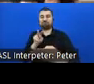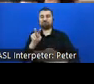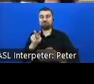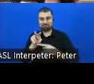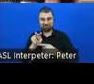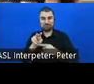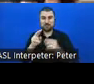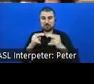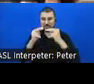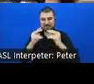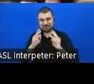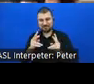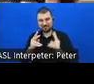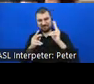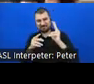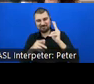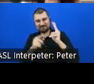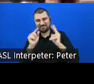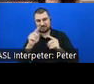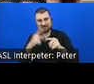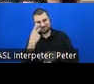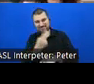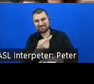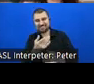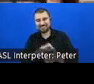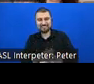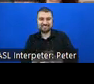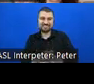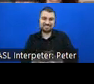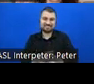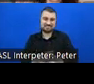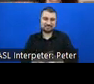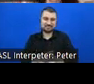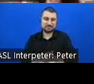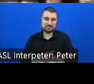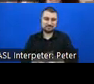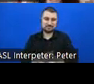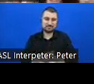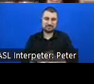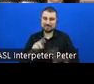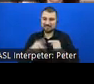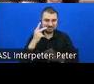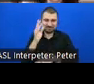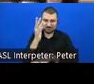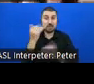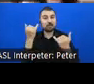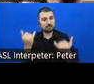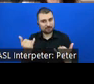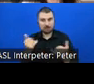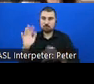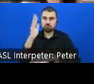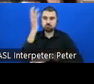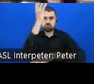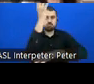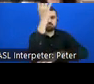little bit cut off, but you can see it here. And you cannot see a tree there. Now there's a very, very enormous tree right in front of